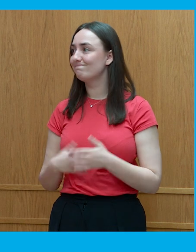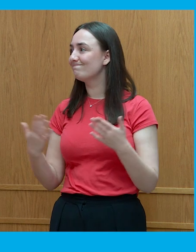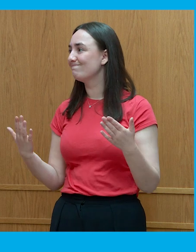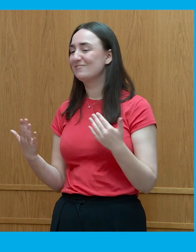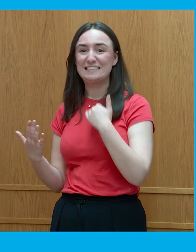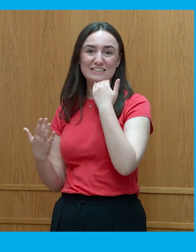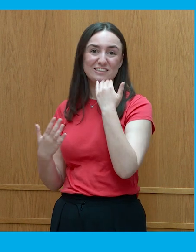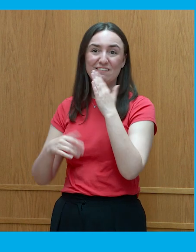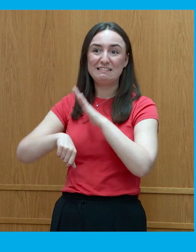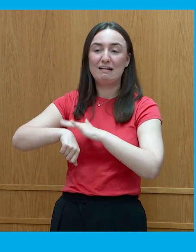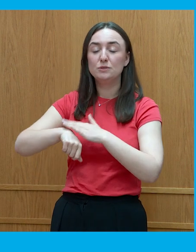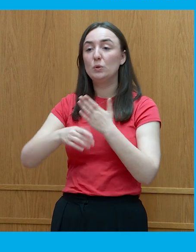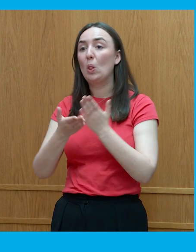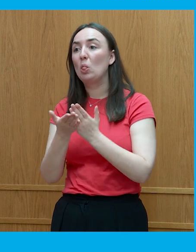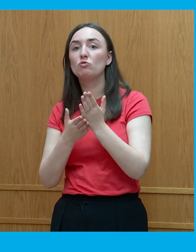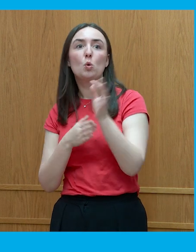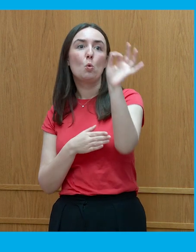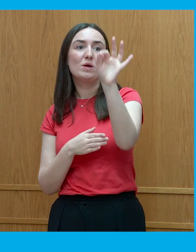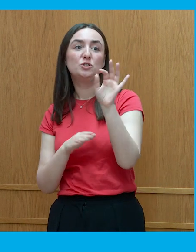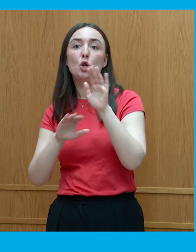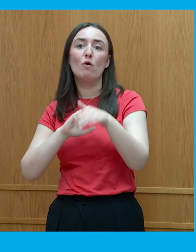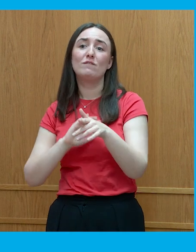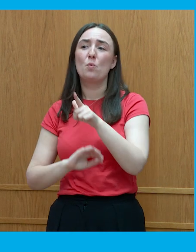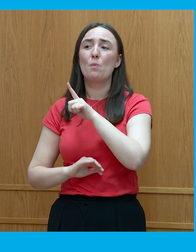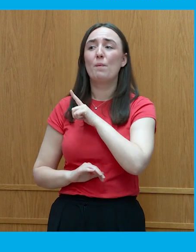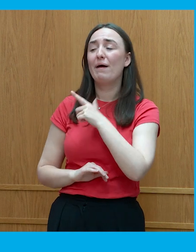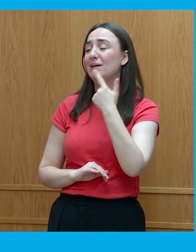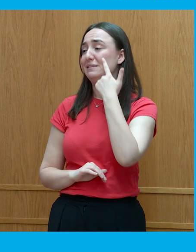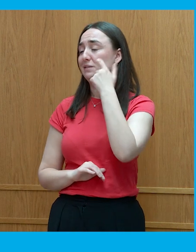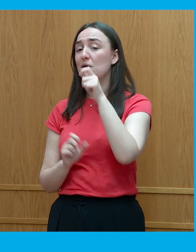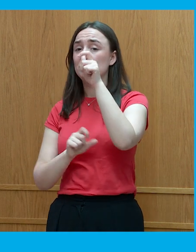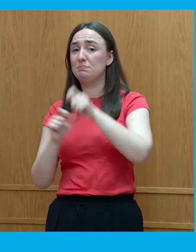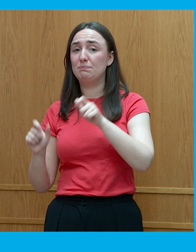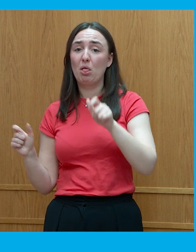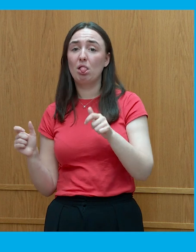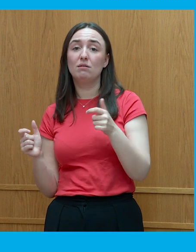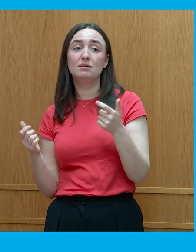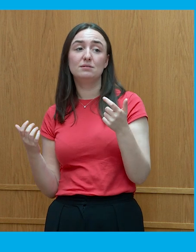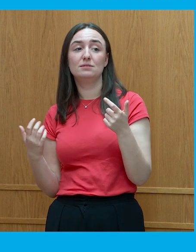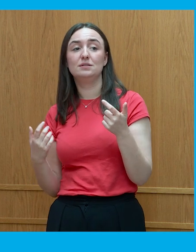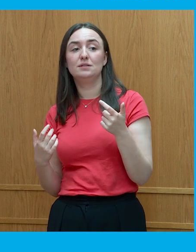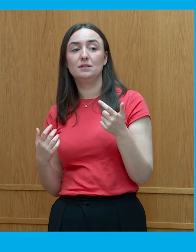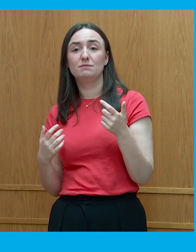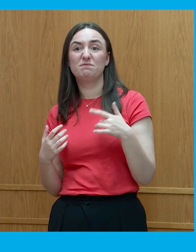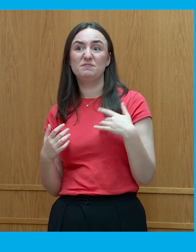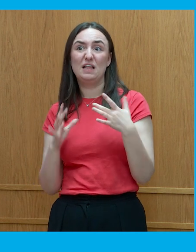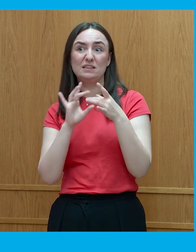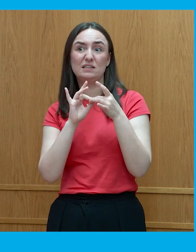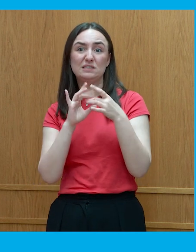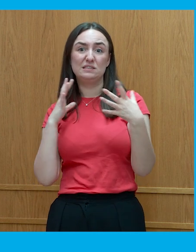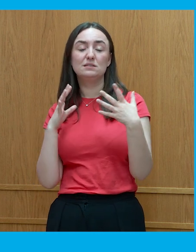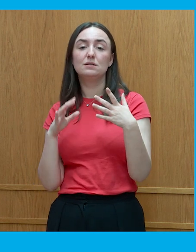have time to do the question about why young people maybe are becoming more and more disillusioned with the lack of